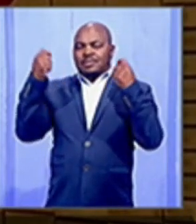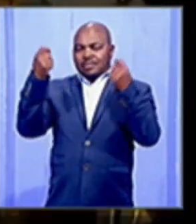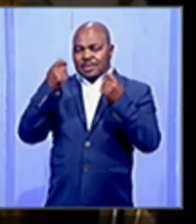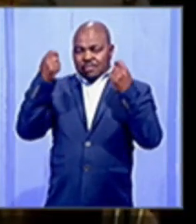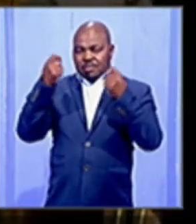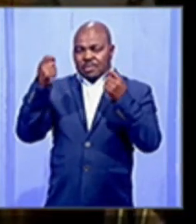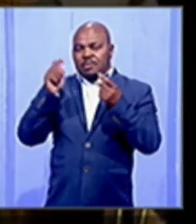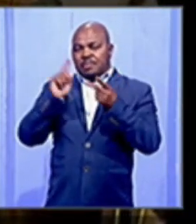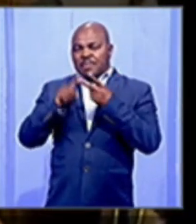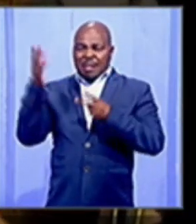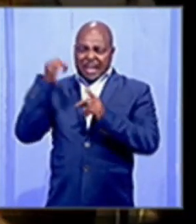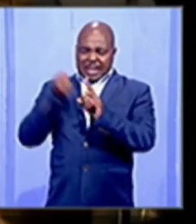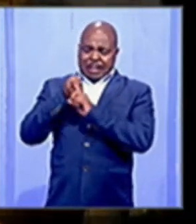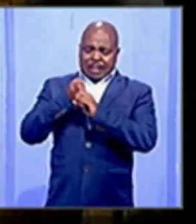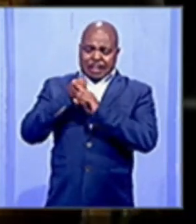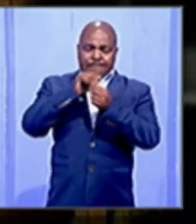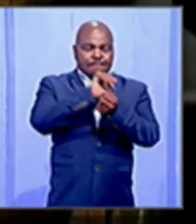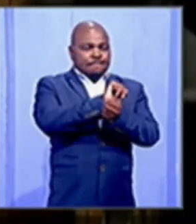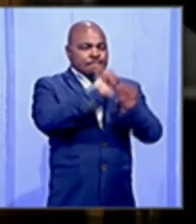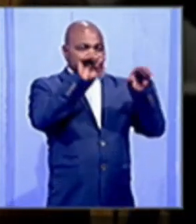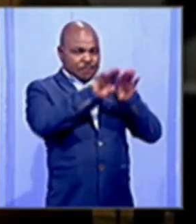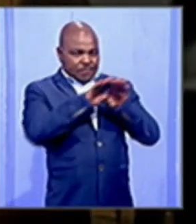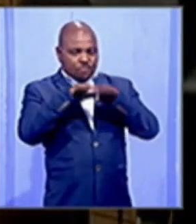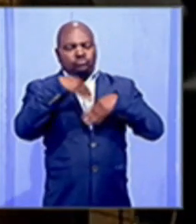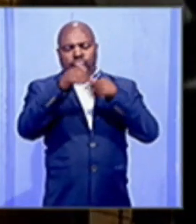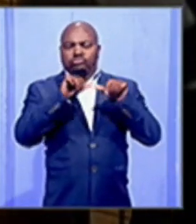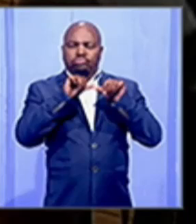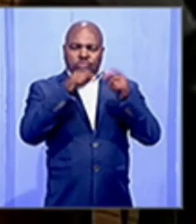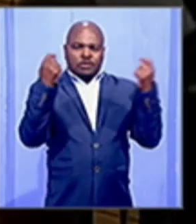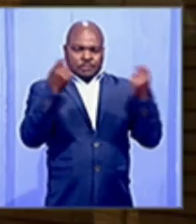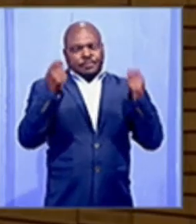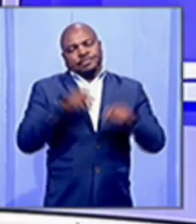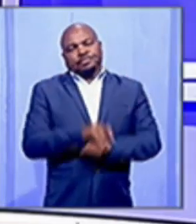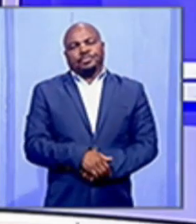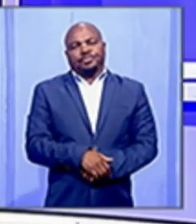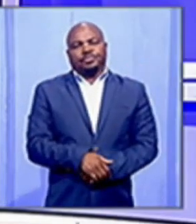mo tseleng ya yone ya demokrasi o tswelela pele.